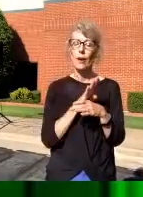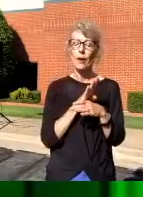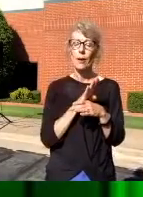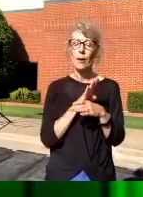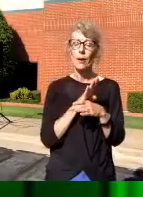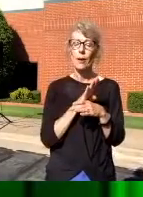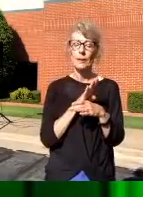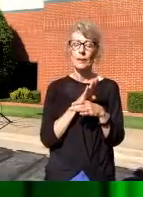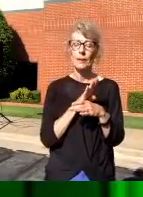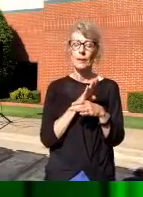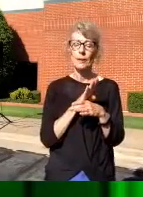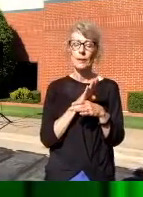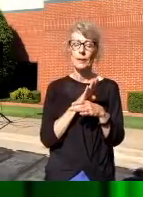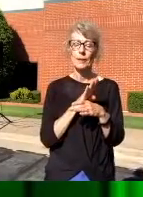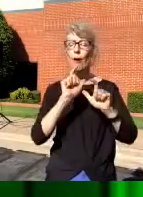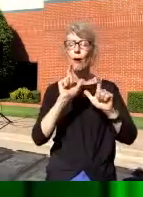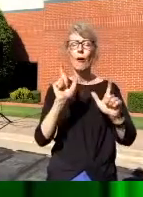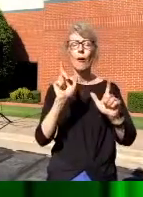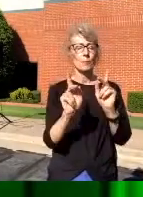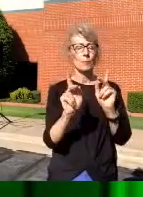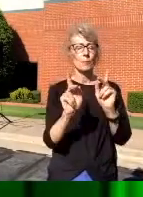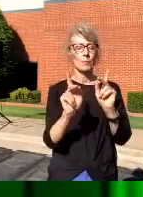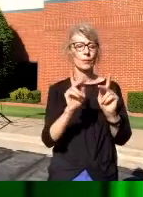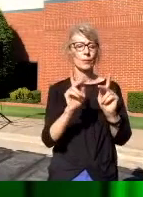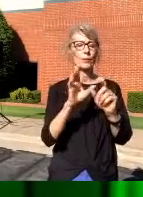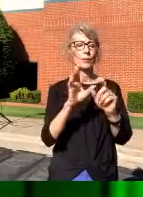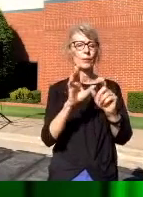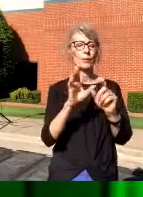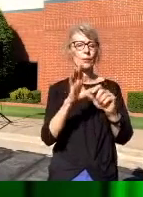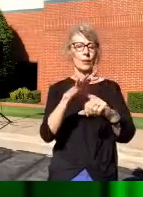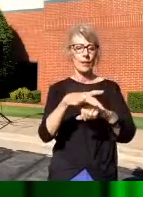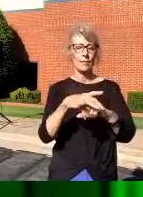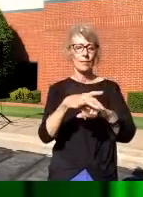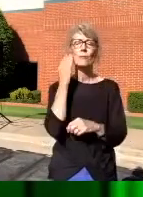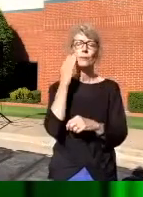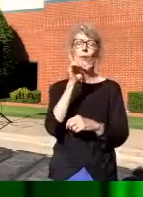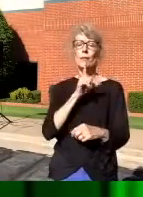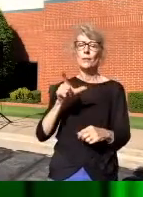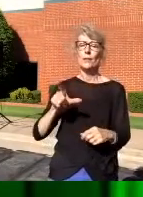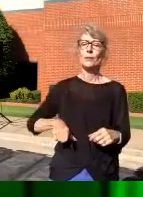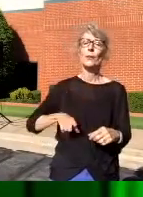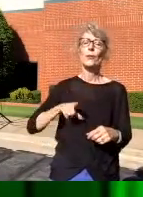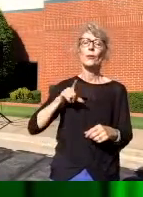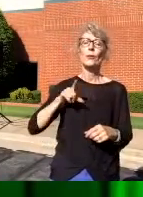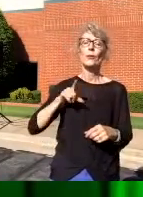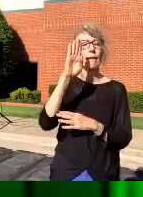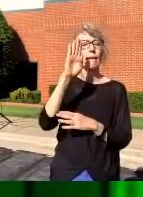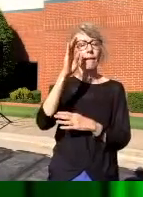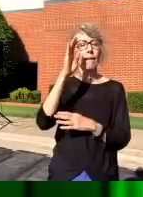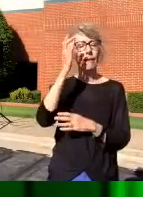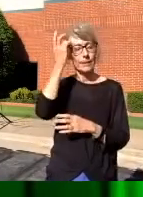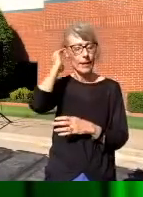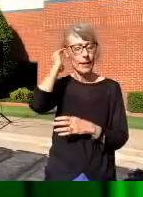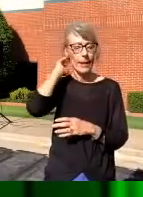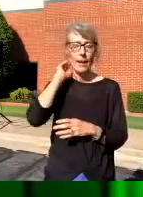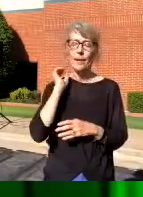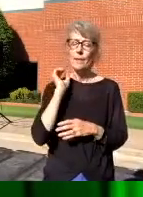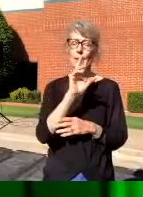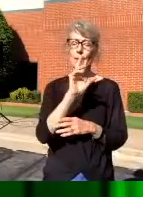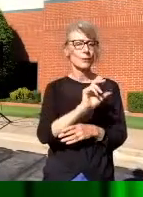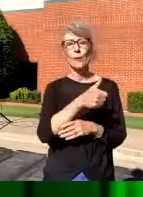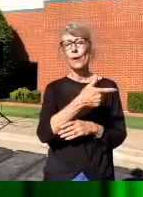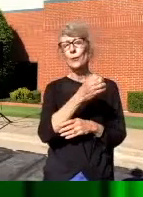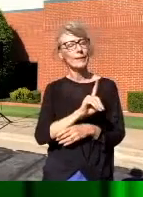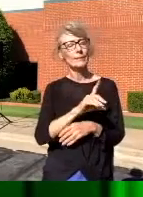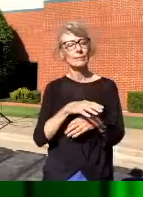of the earth may know that the Lord is God and that there is no other. Father, help us